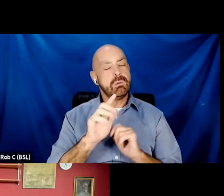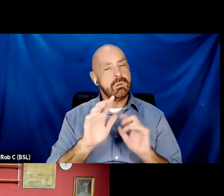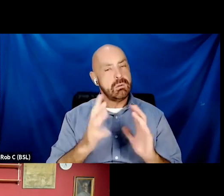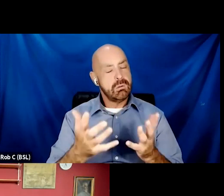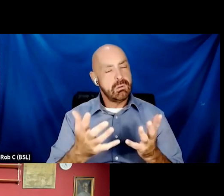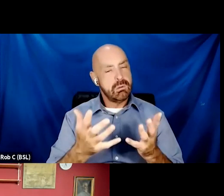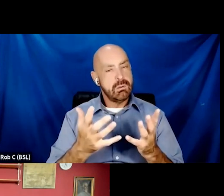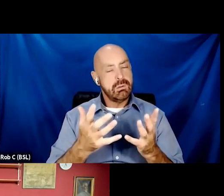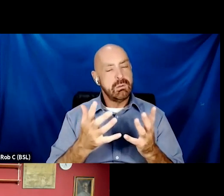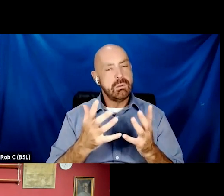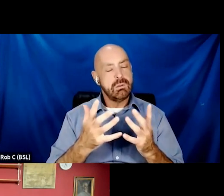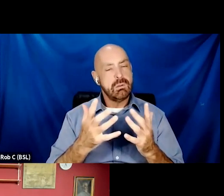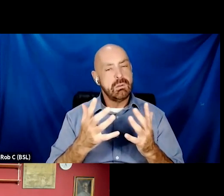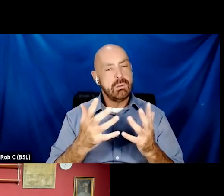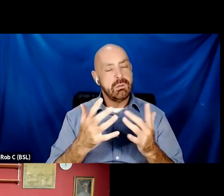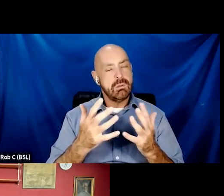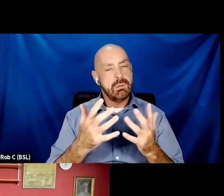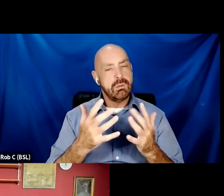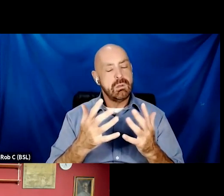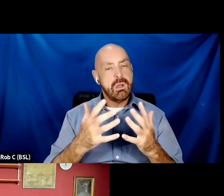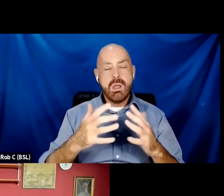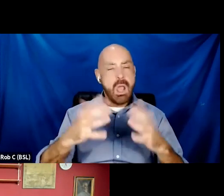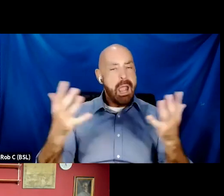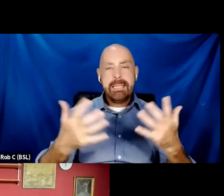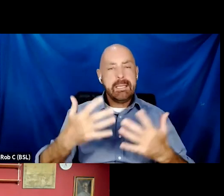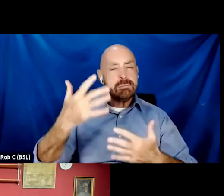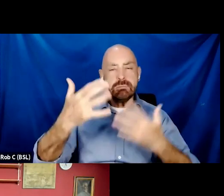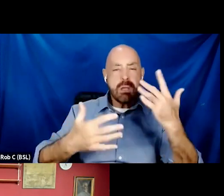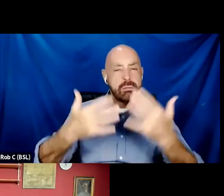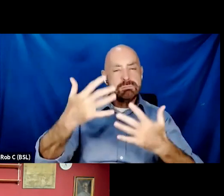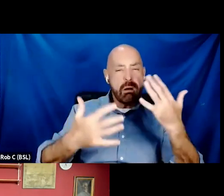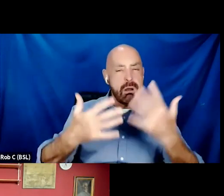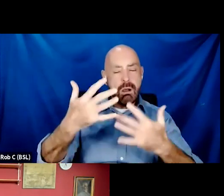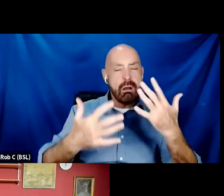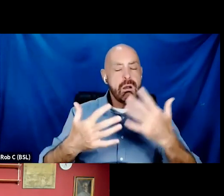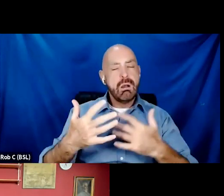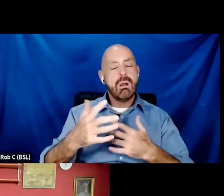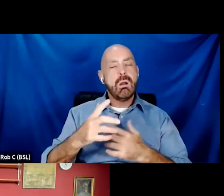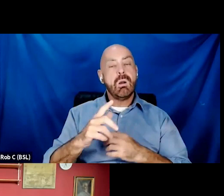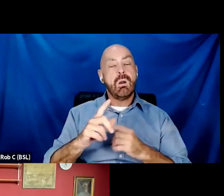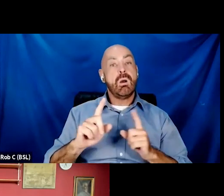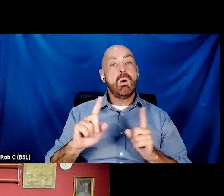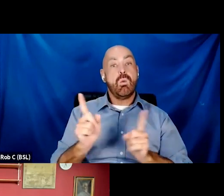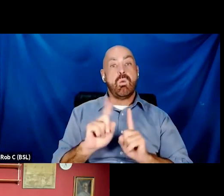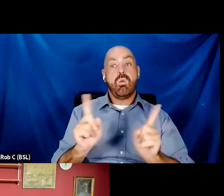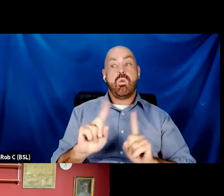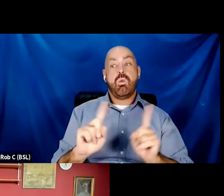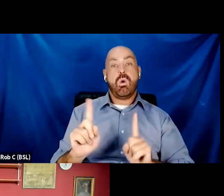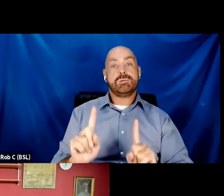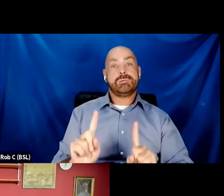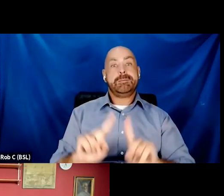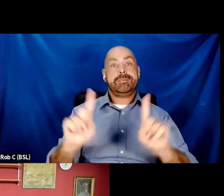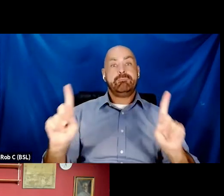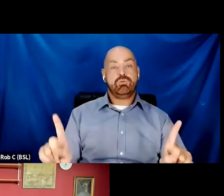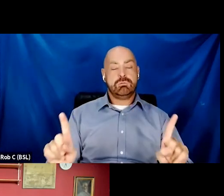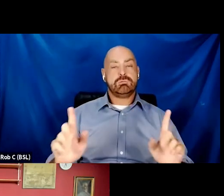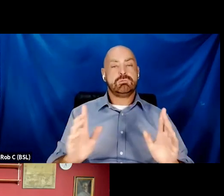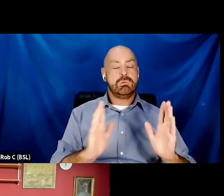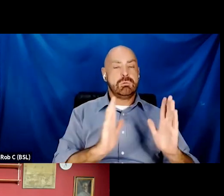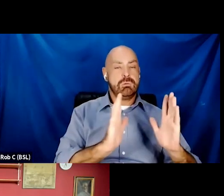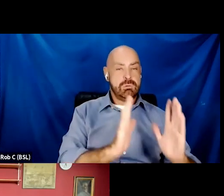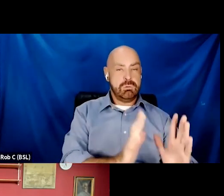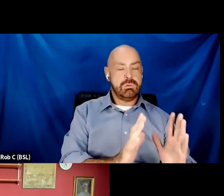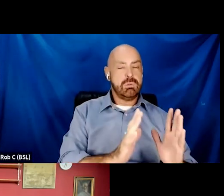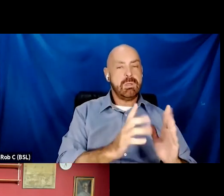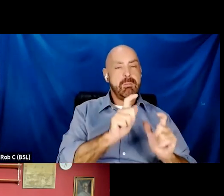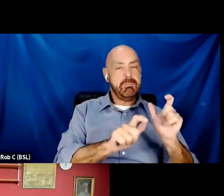any data, Danny, on what differences there are in